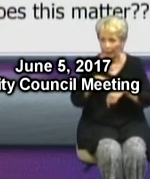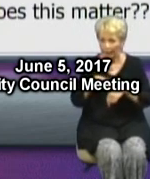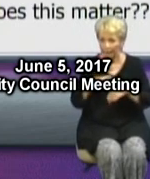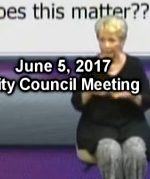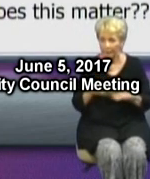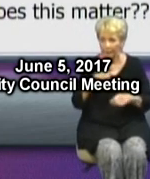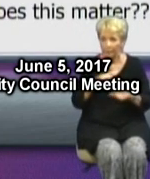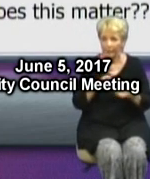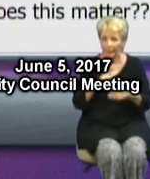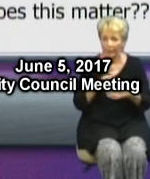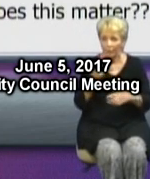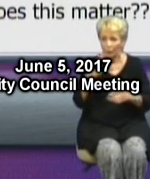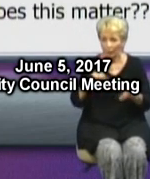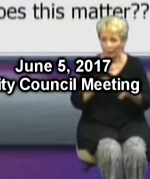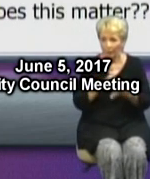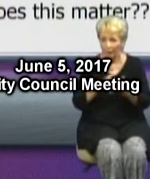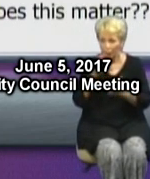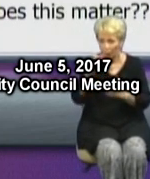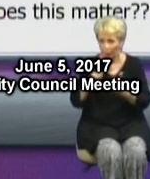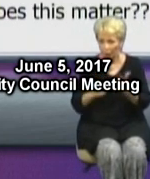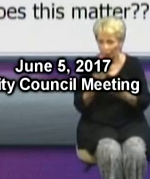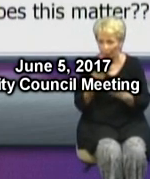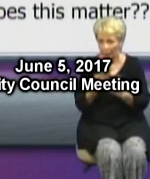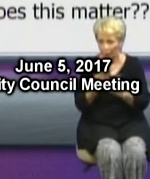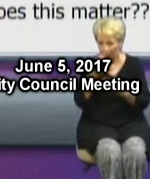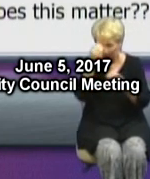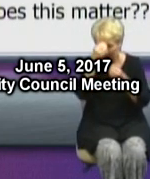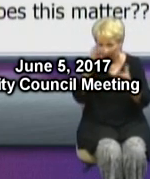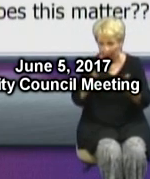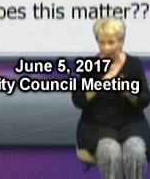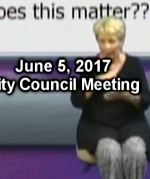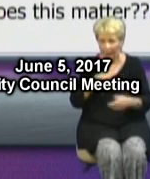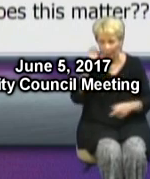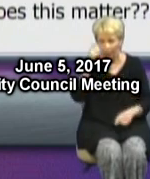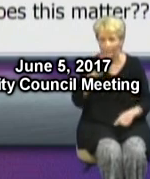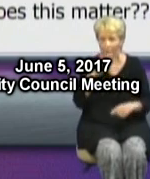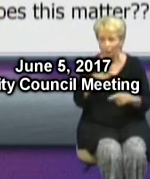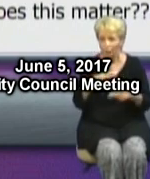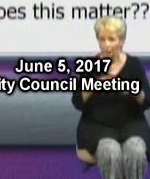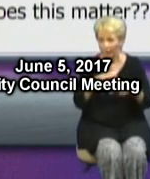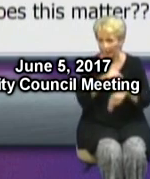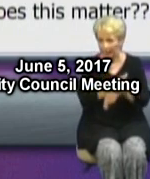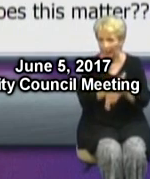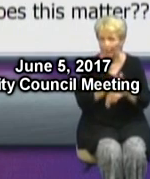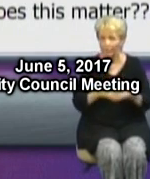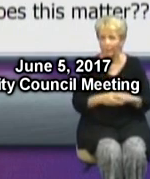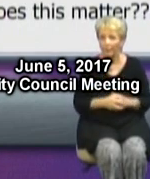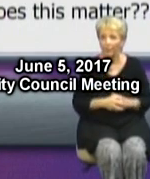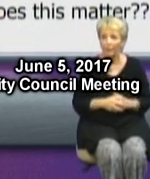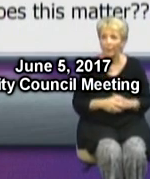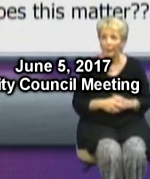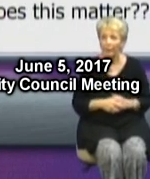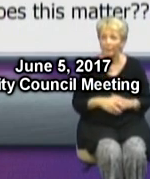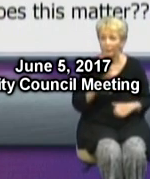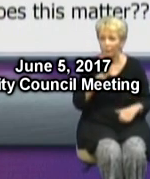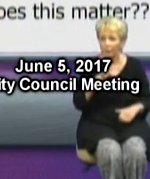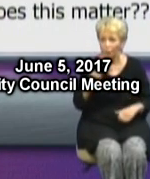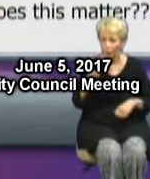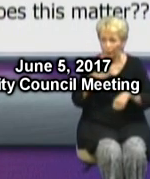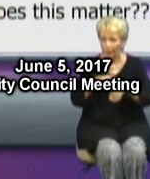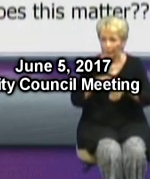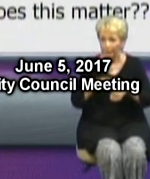in the 12-page written budget message that I have just talked to you about tonight. 32